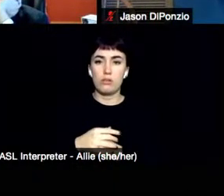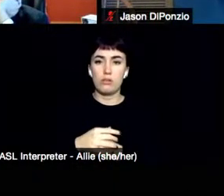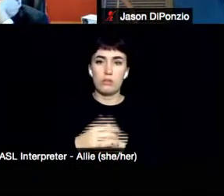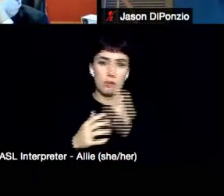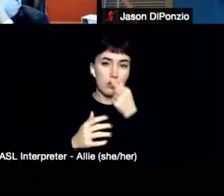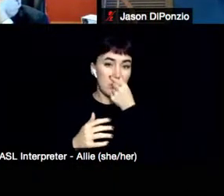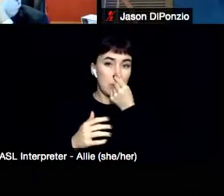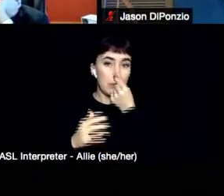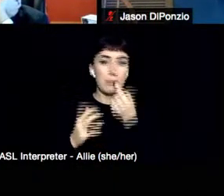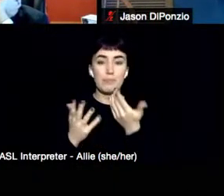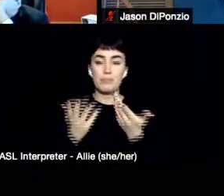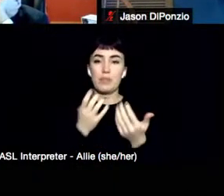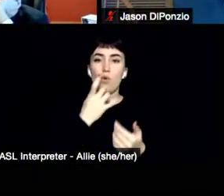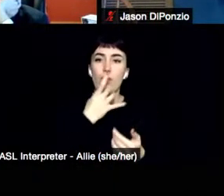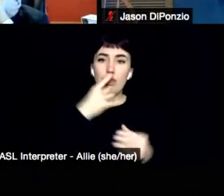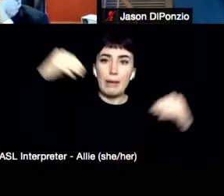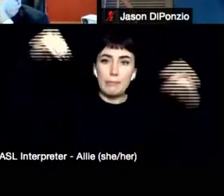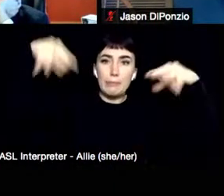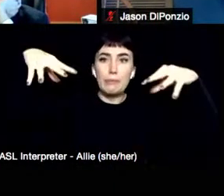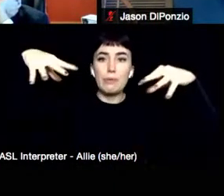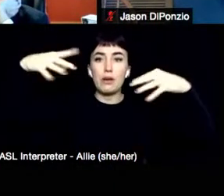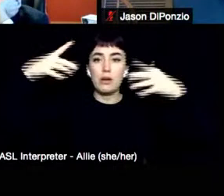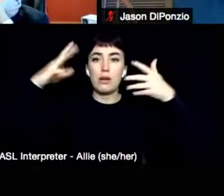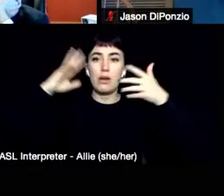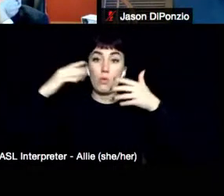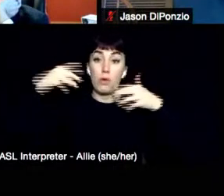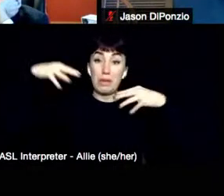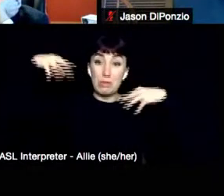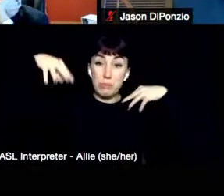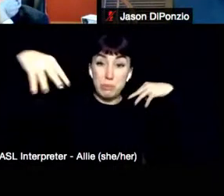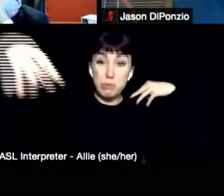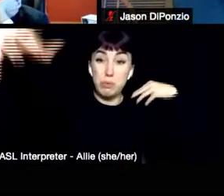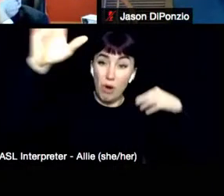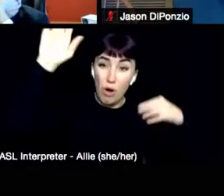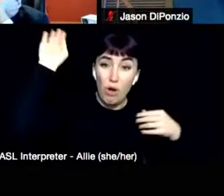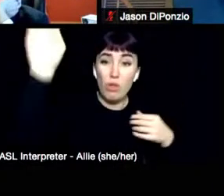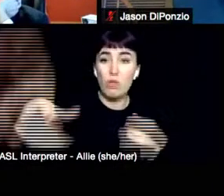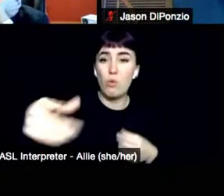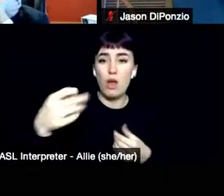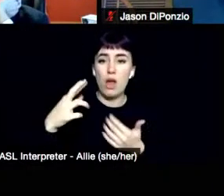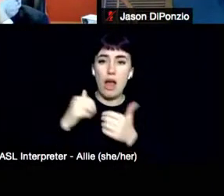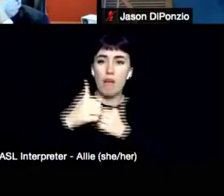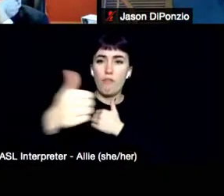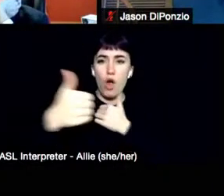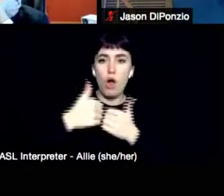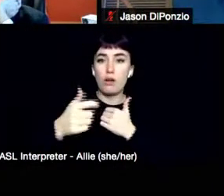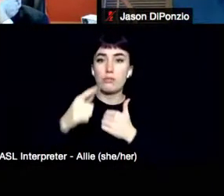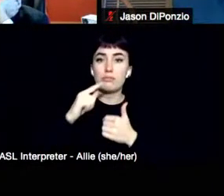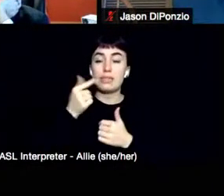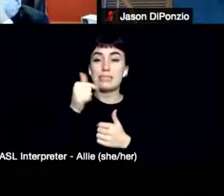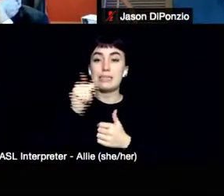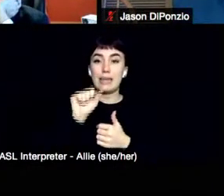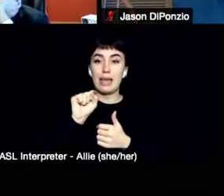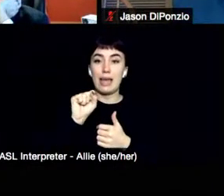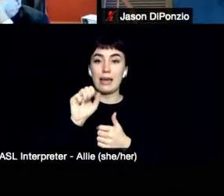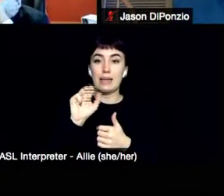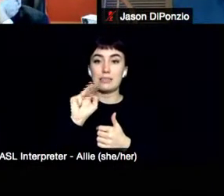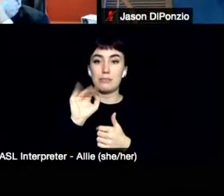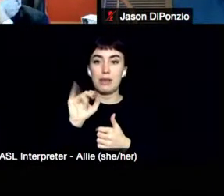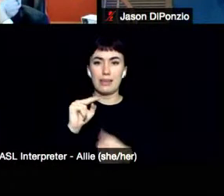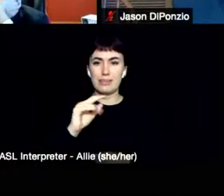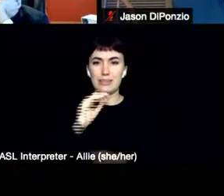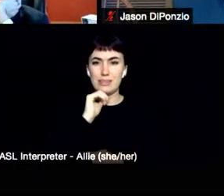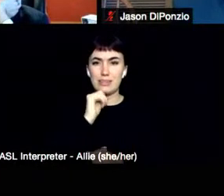how broad will that go up in such? Because this is a gas main. It is not